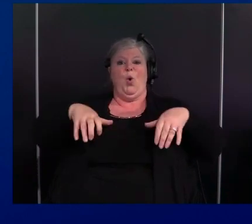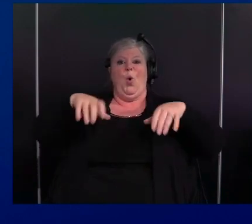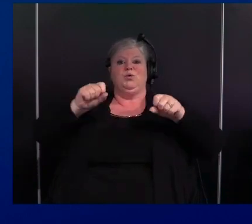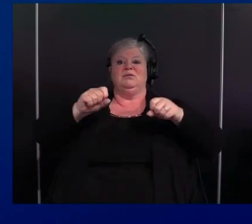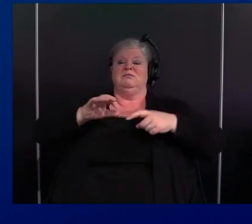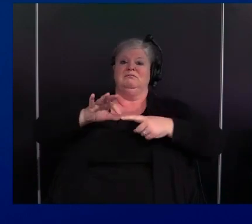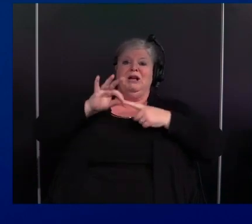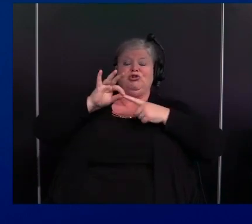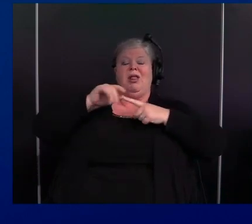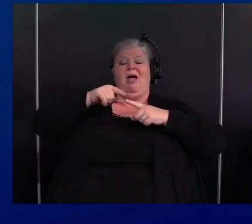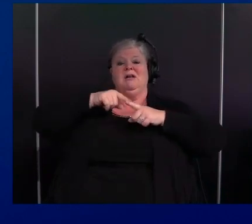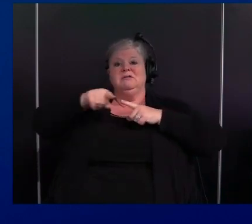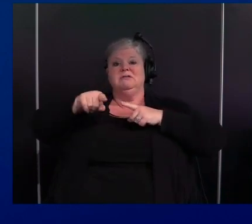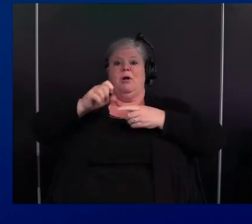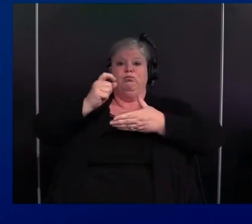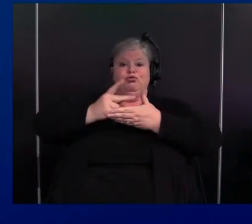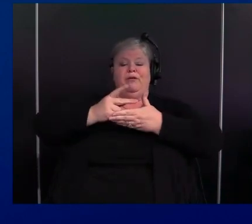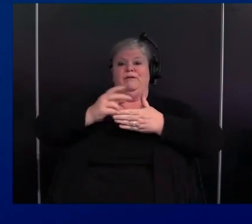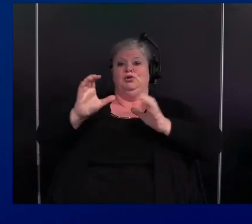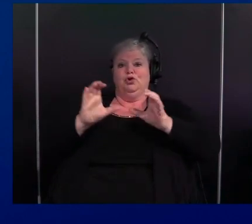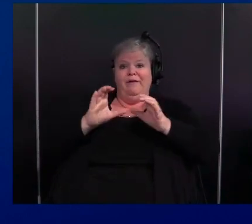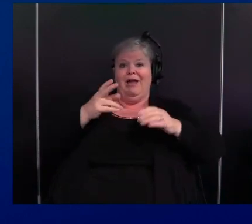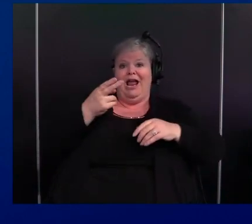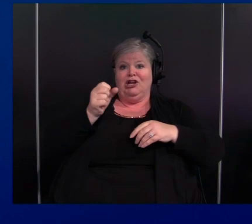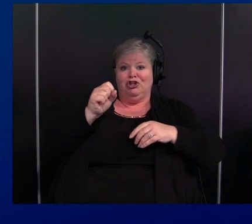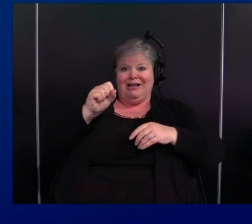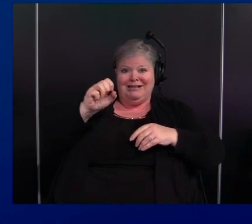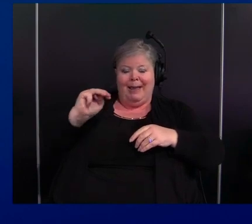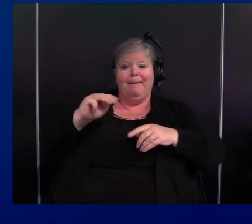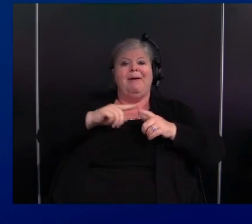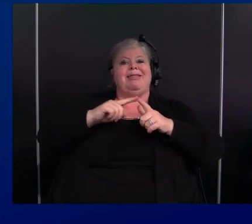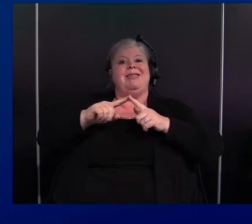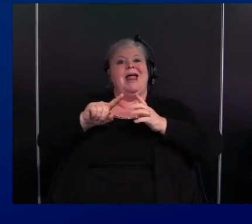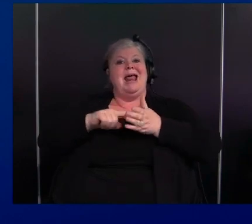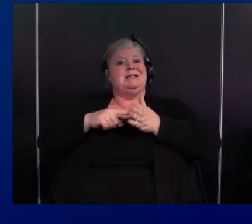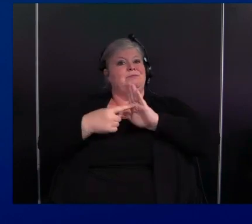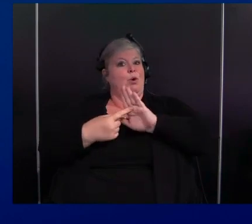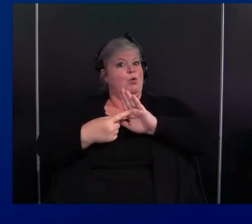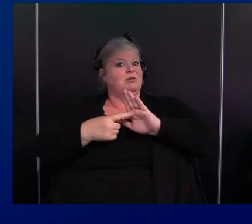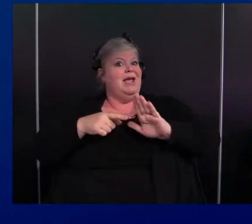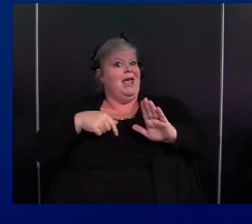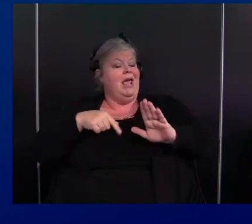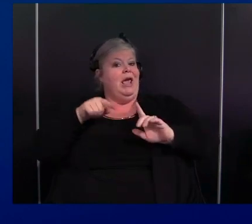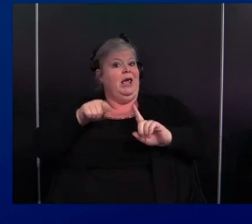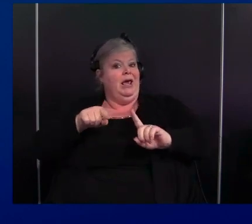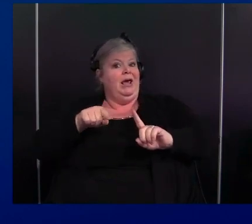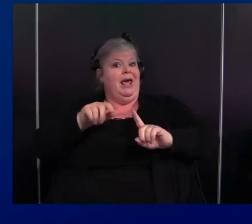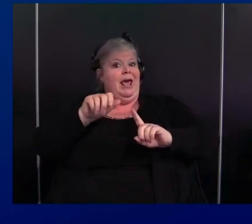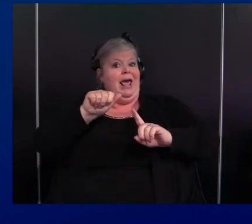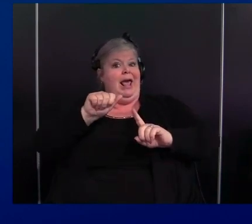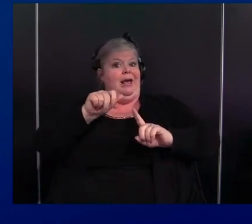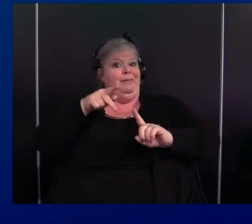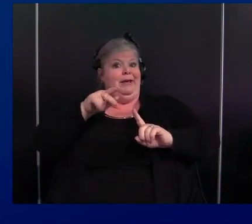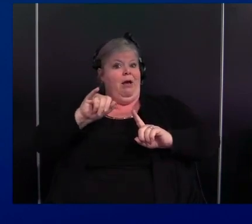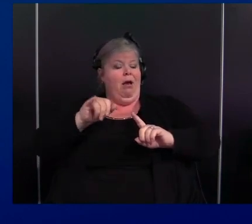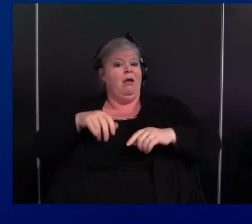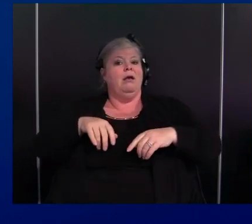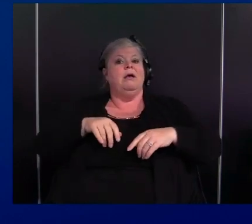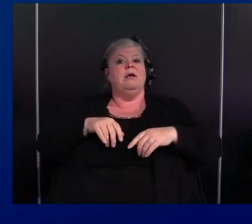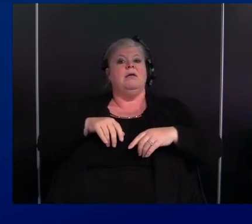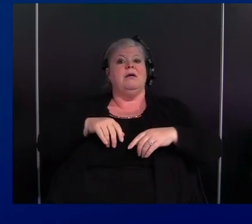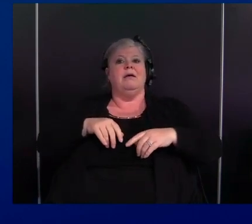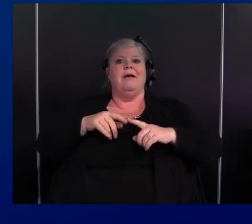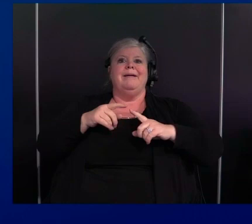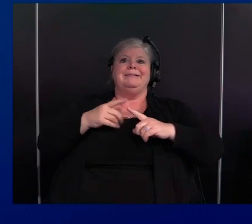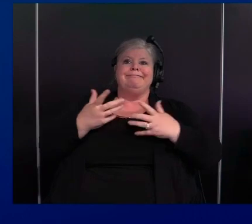approved, certified HSMs, but then expose a RESTful API. So rather than this very arcane, pardon